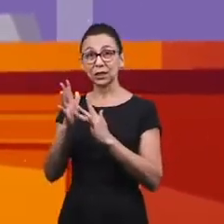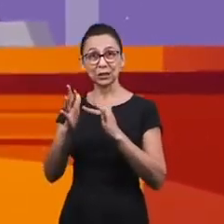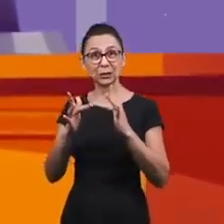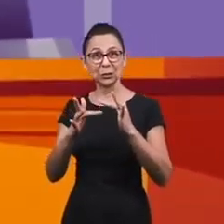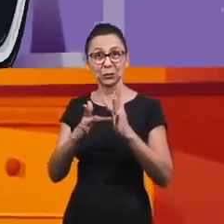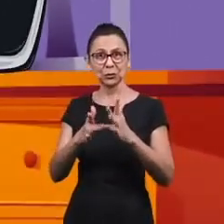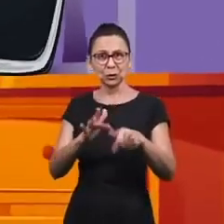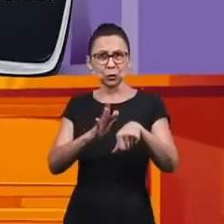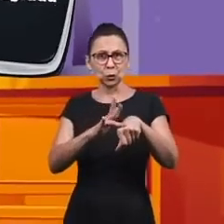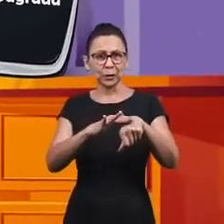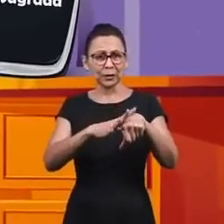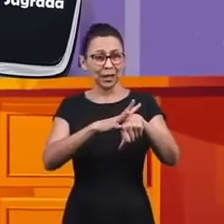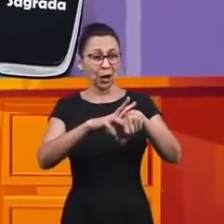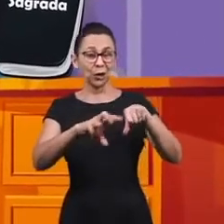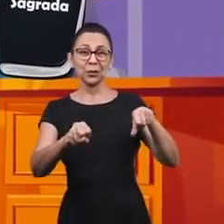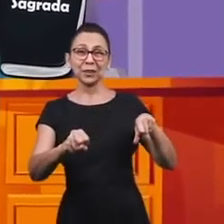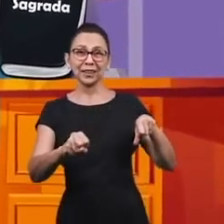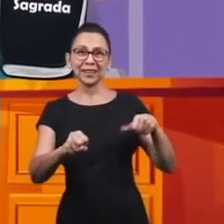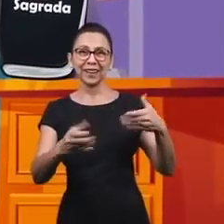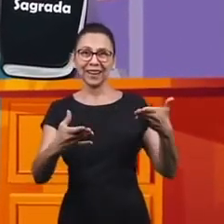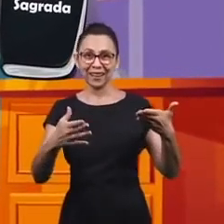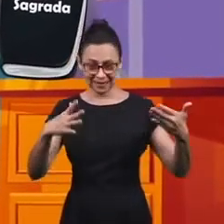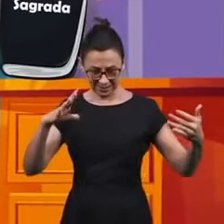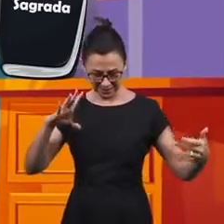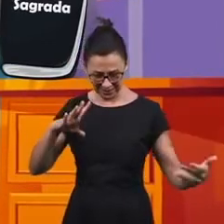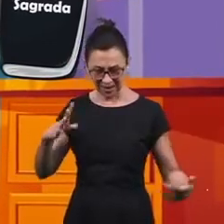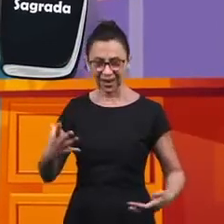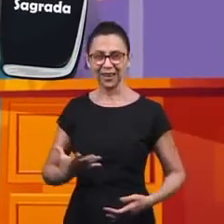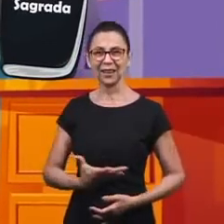Jesus heals and saves.